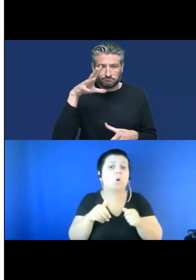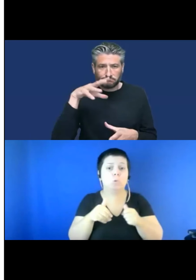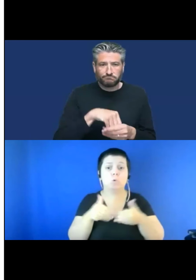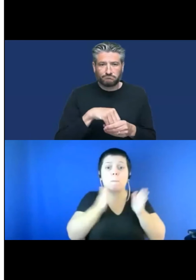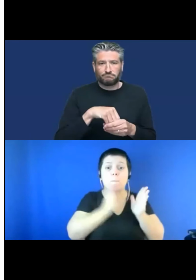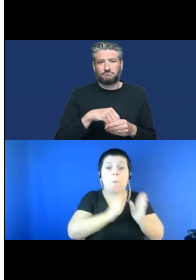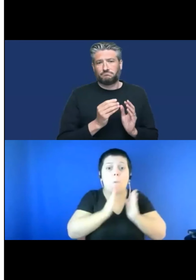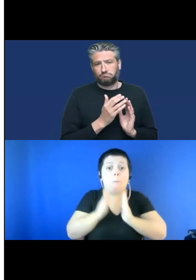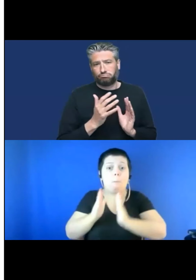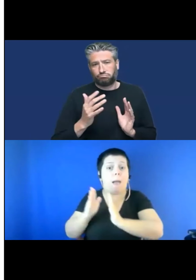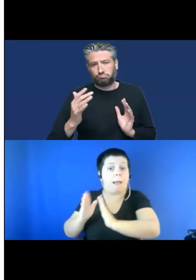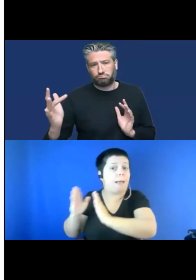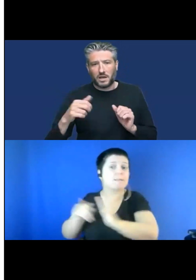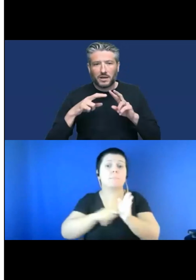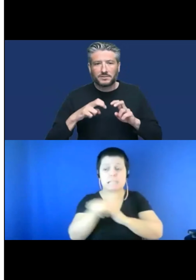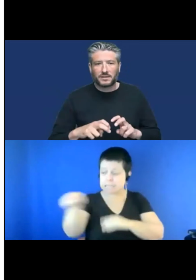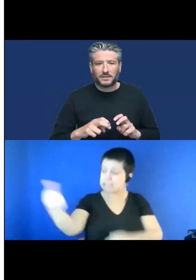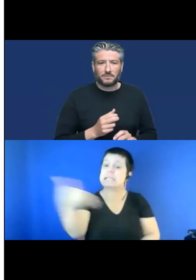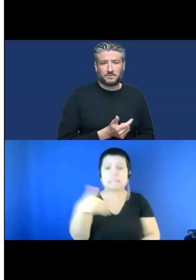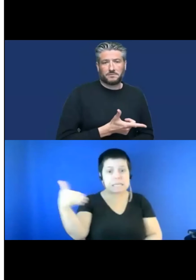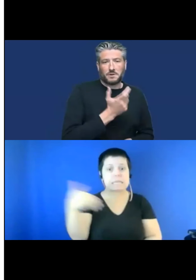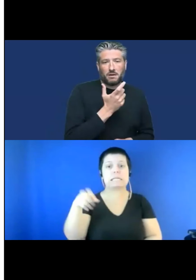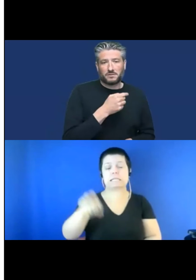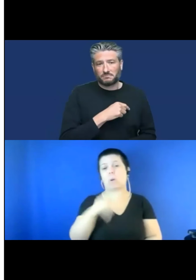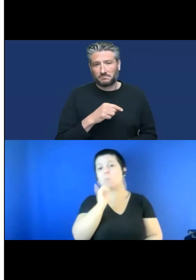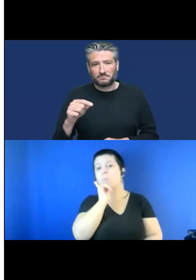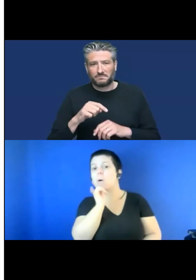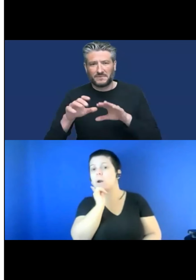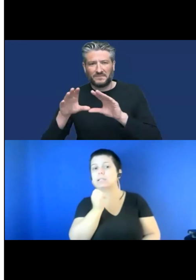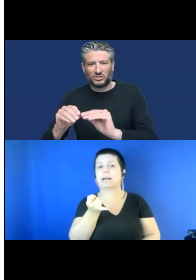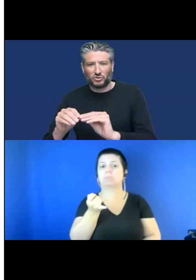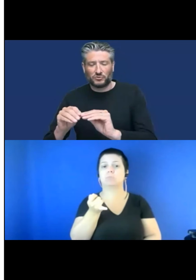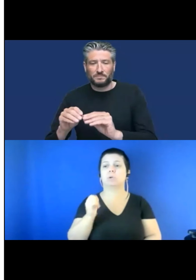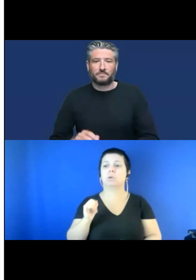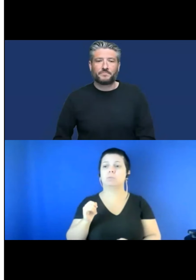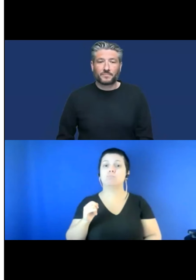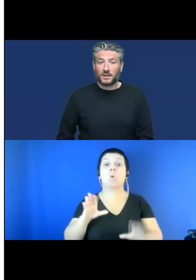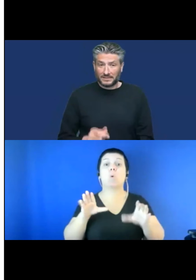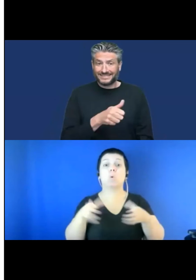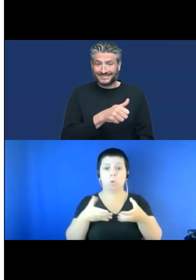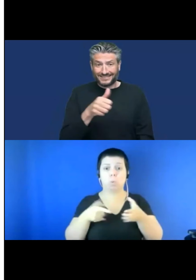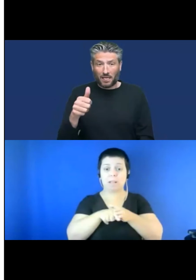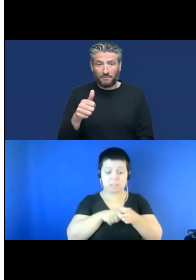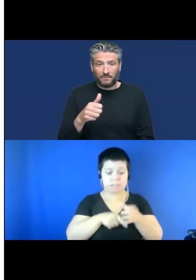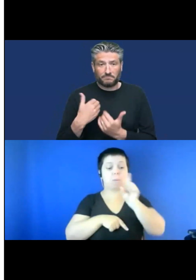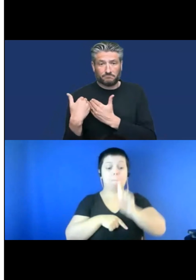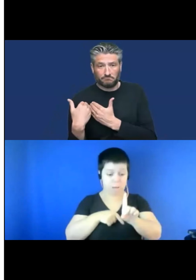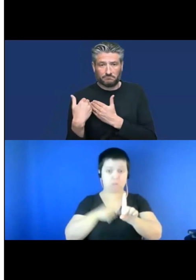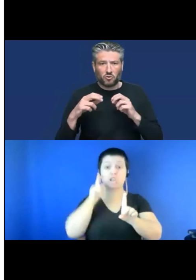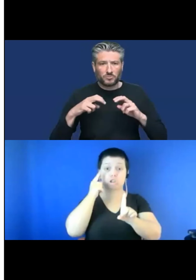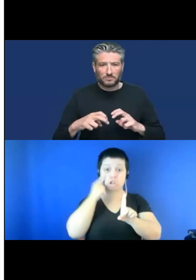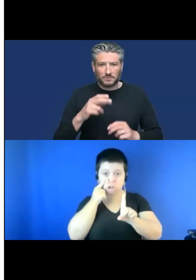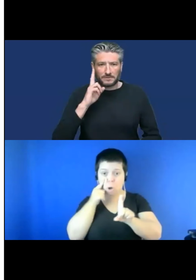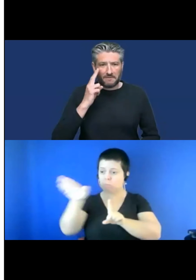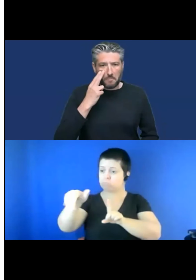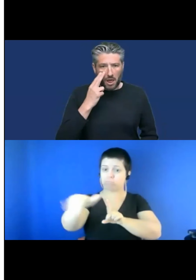for example, in this case, the focus groups were hosted by people who themselves are deafblind. This was done, for